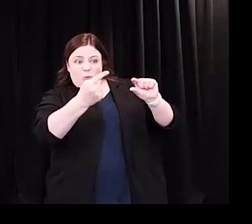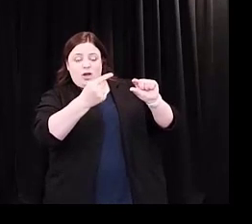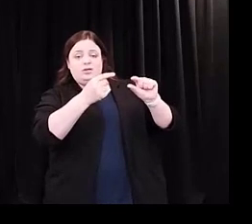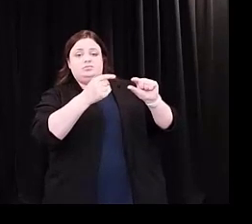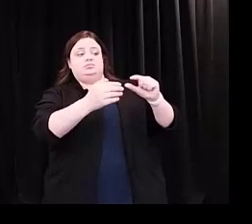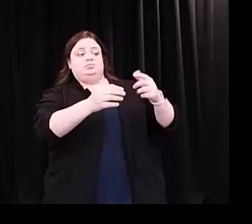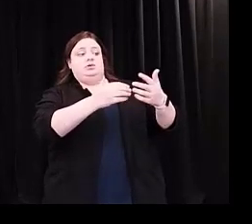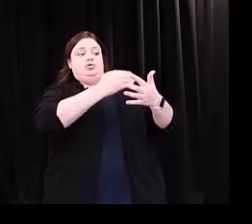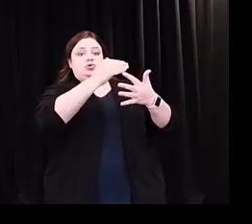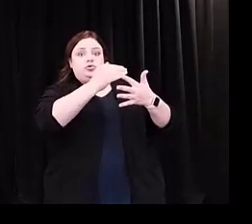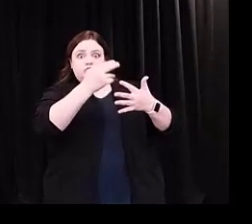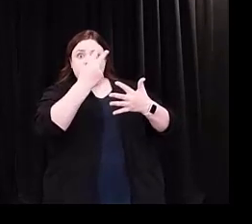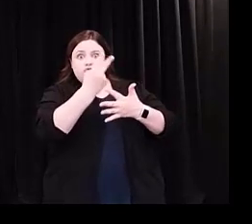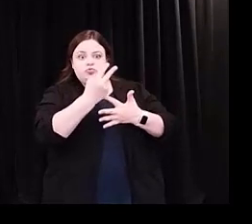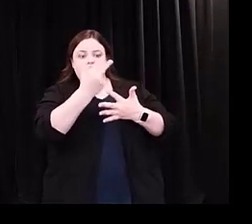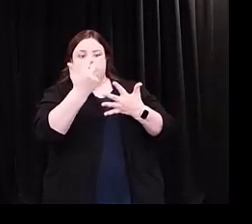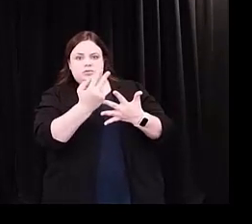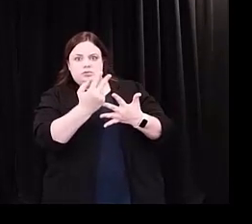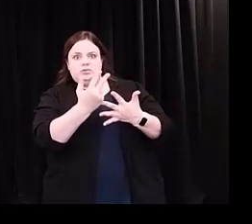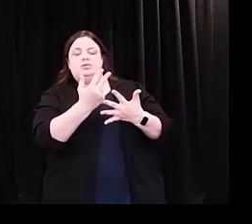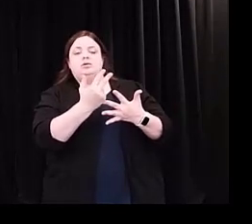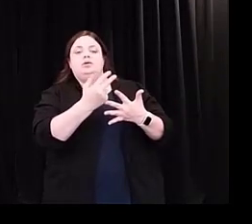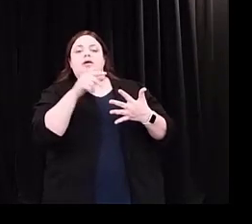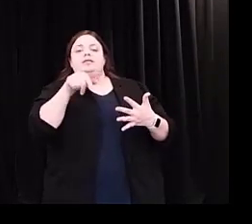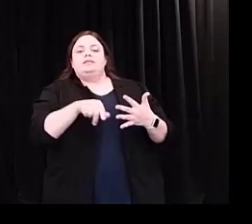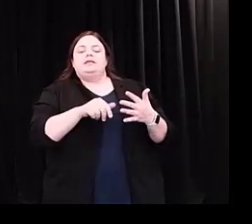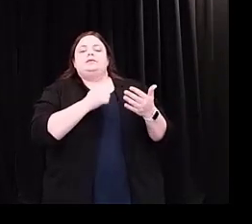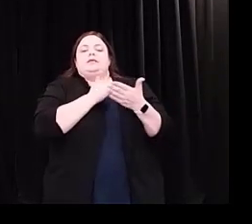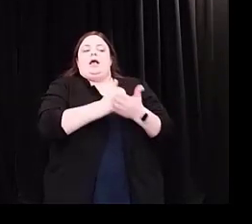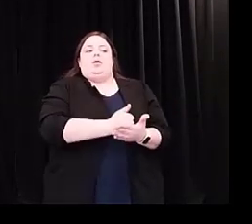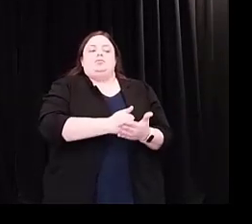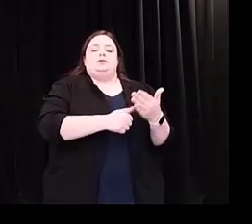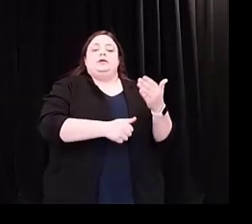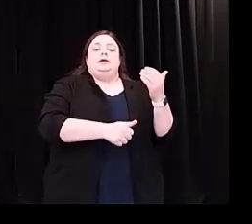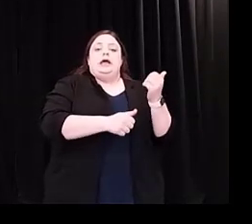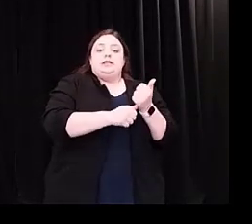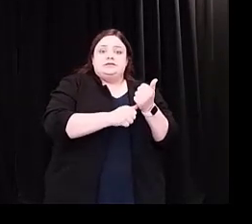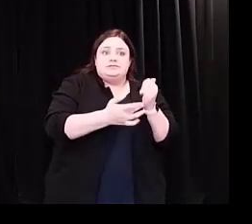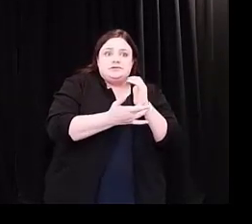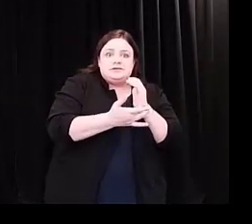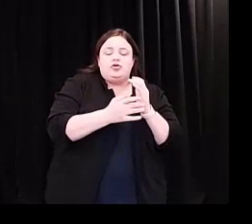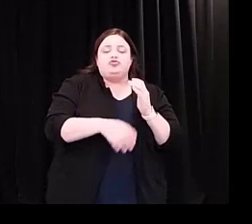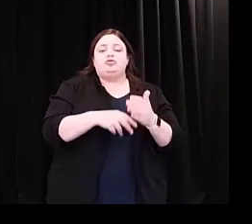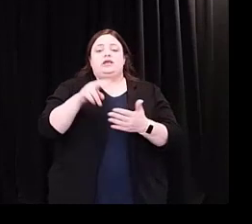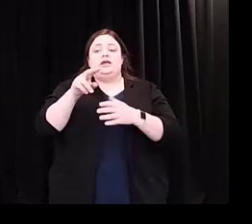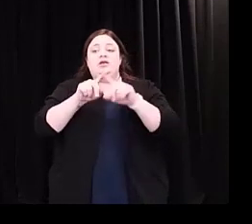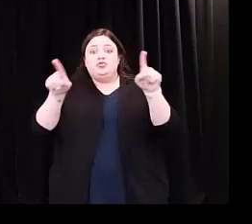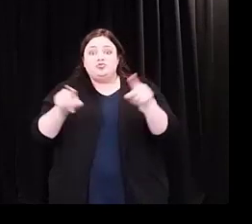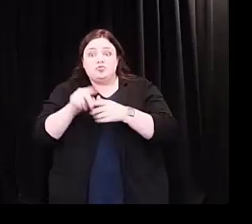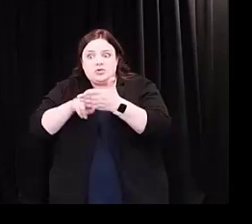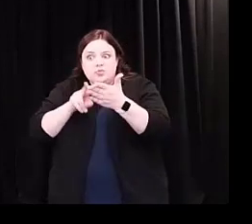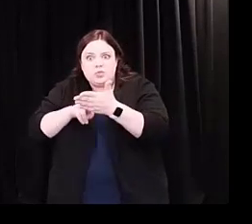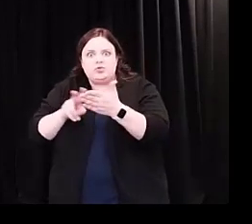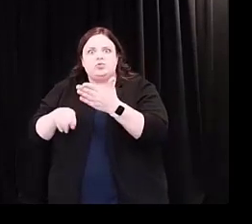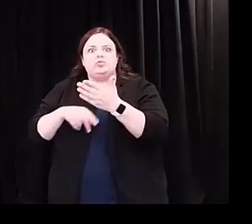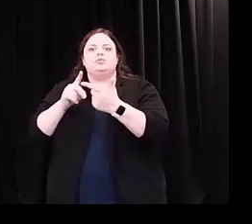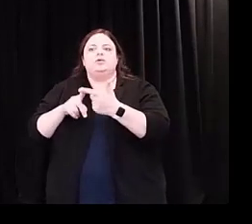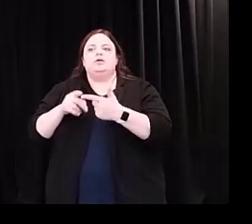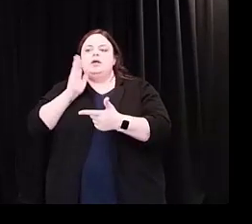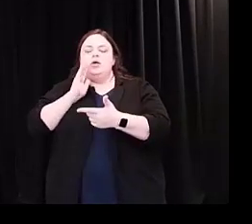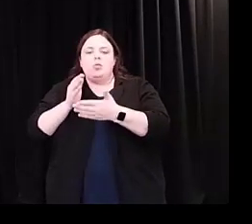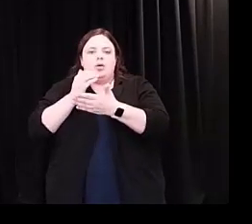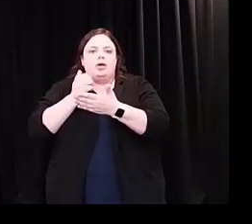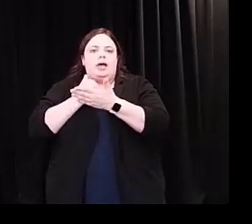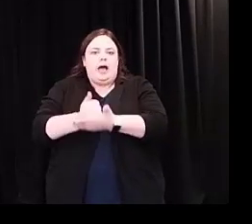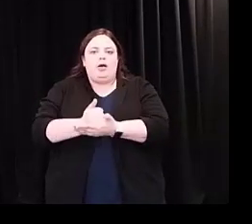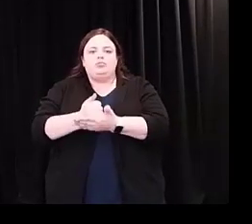2. This styling enables assistive technology and screen readers to navigate this document properly. We'll skim the document. We'll find